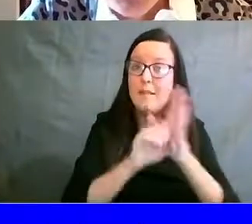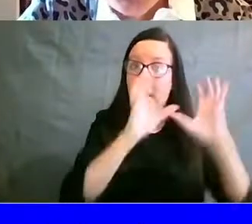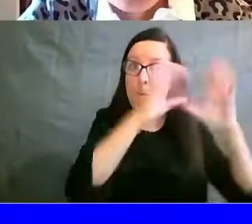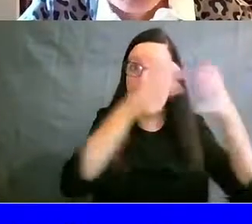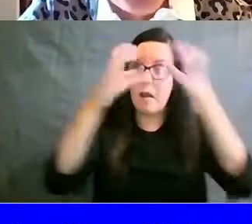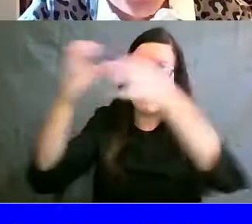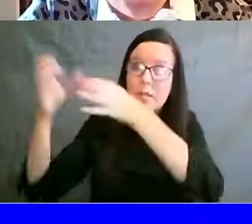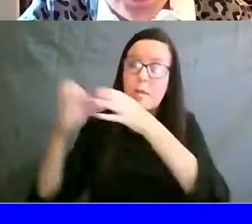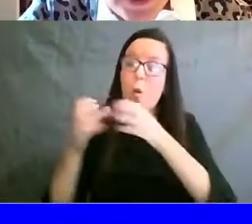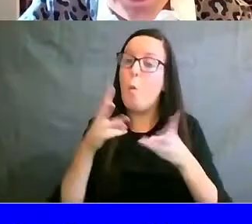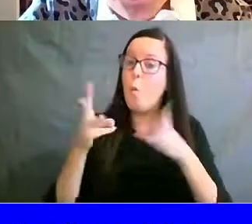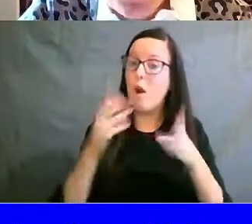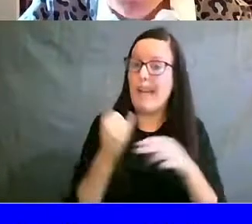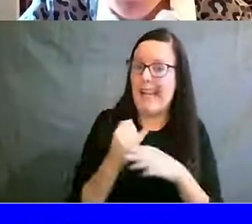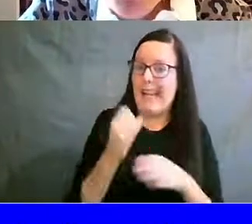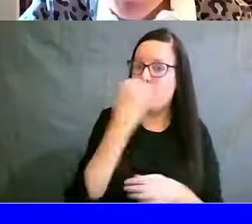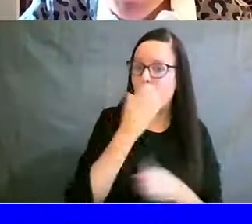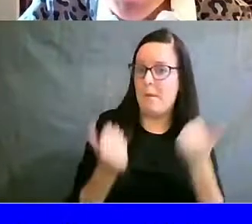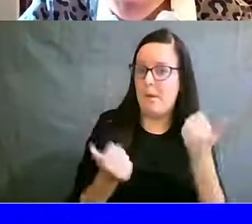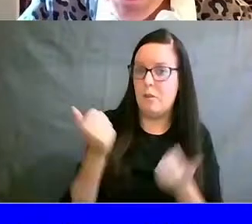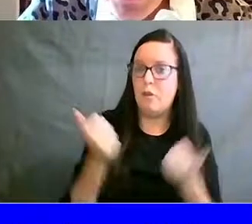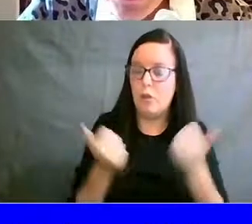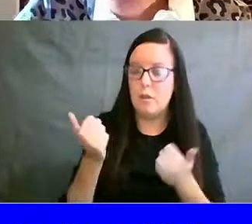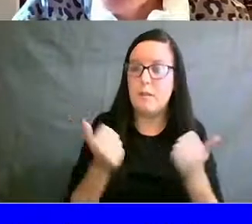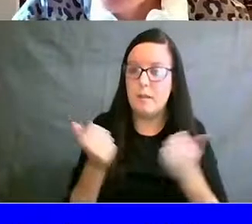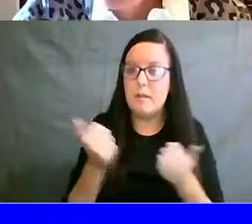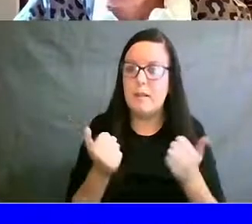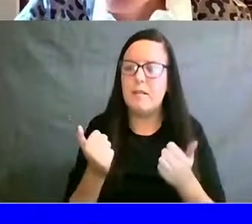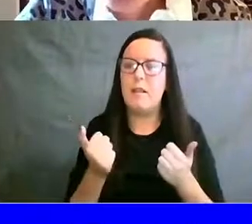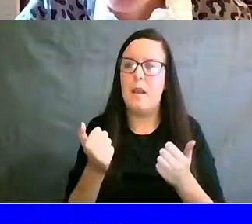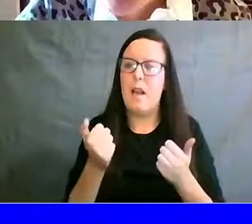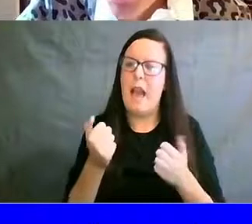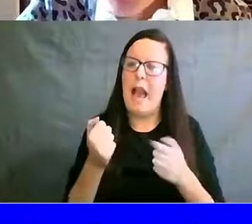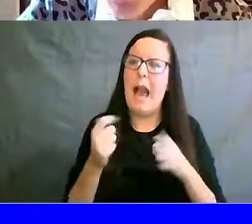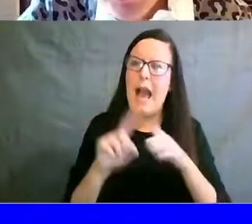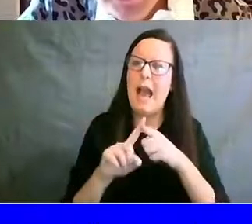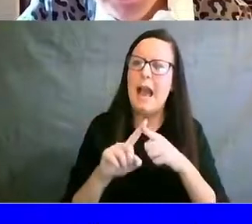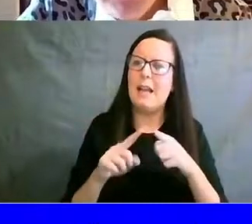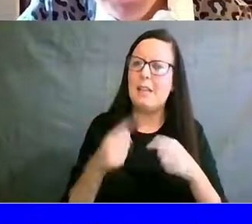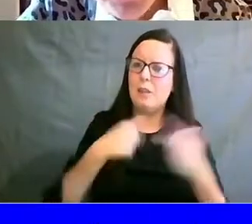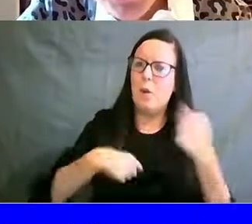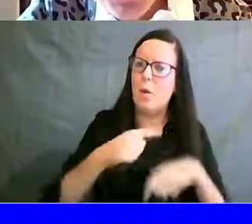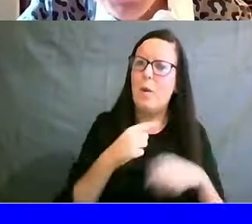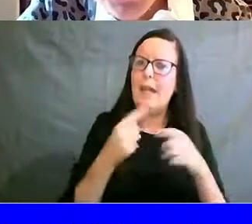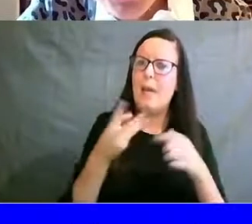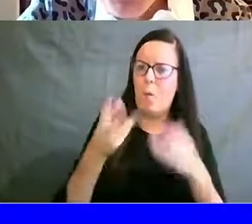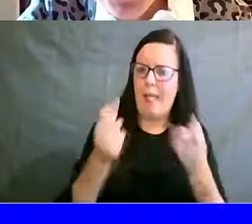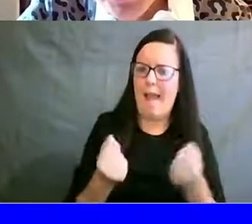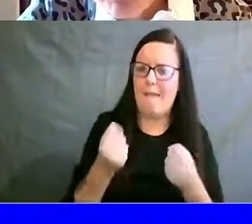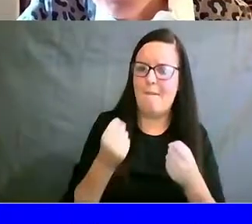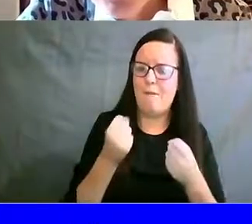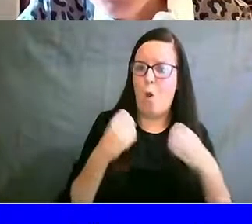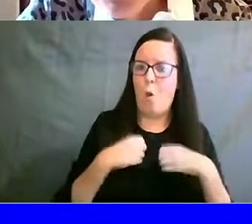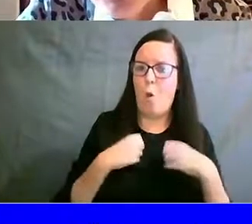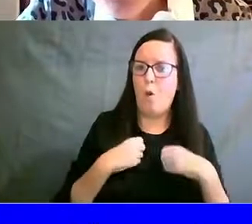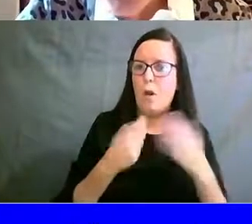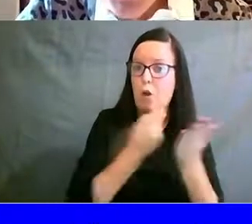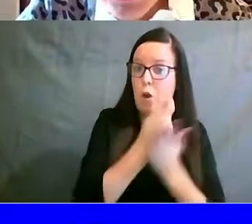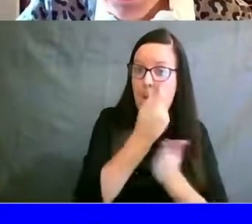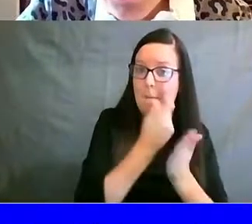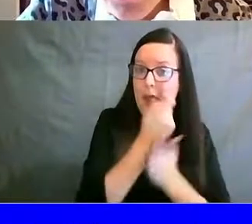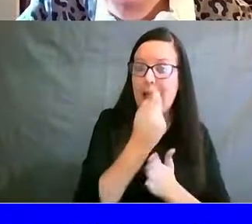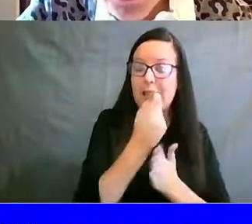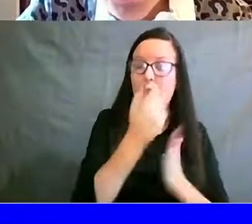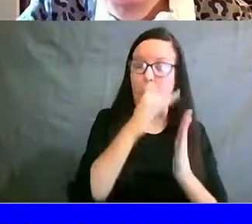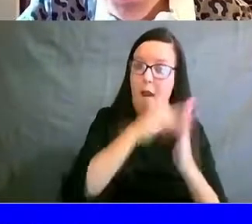justice, to publish codes of practice, which we hope will assist. We also will have our own internal complaints investigation system. So we have our Article